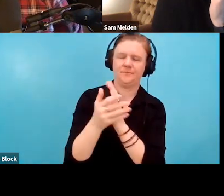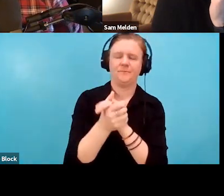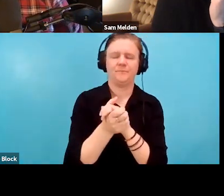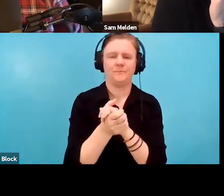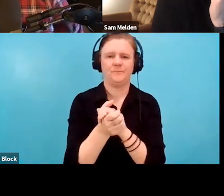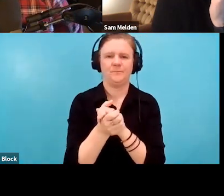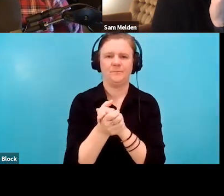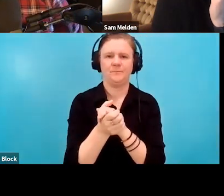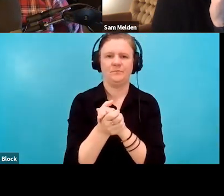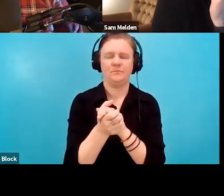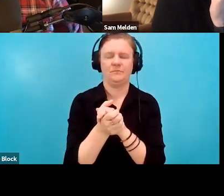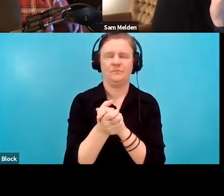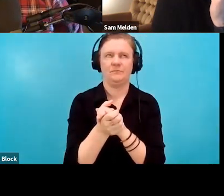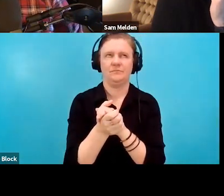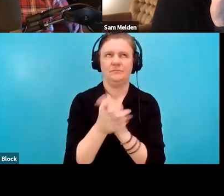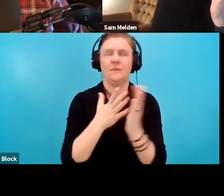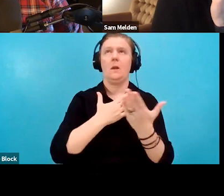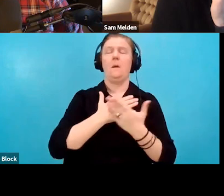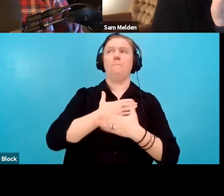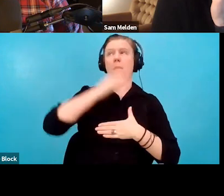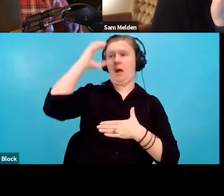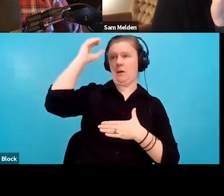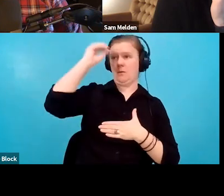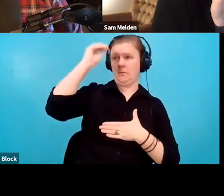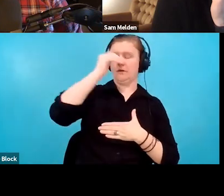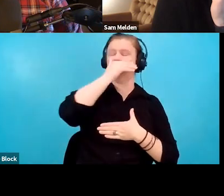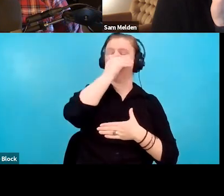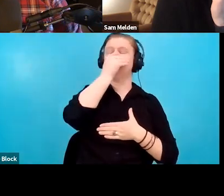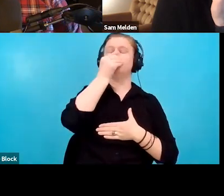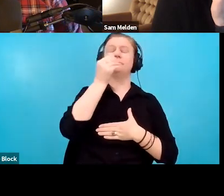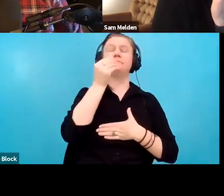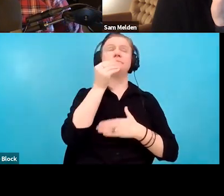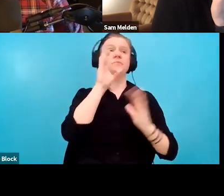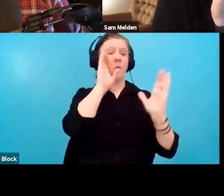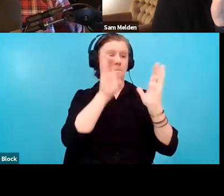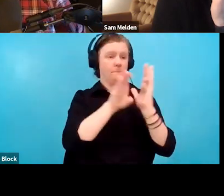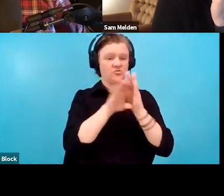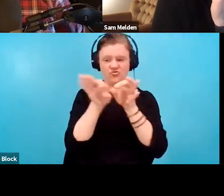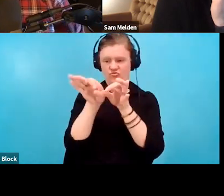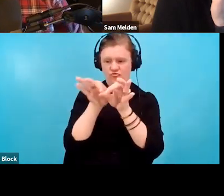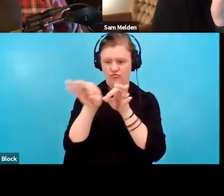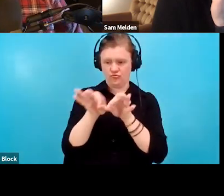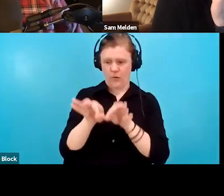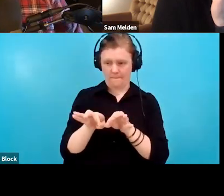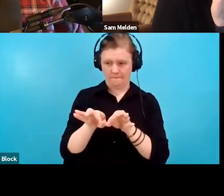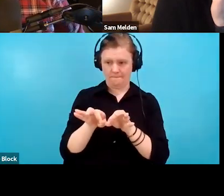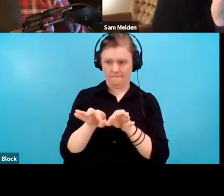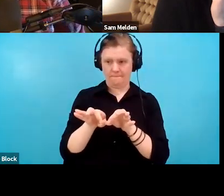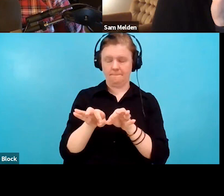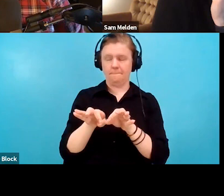from my perspective, trying to be descriptive in the way that you can, or working with someone who you think